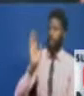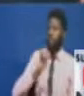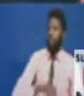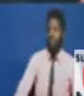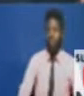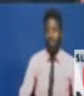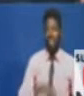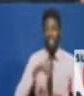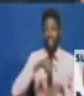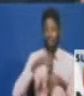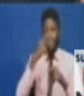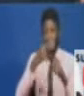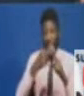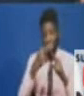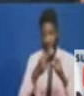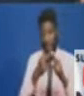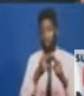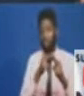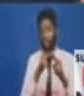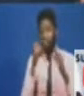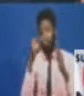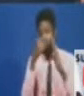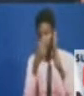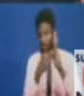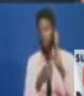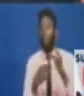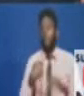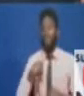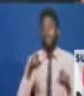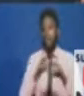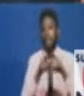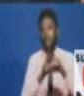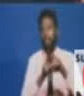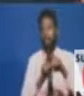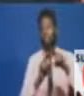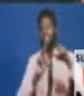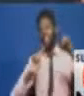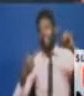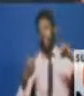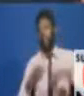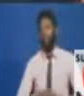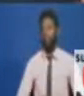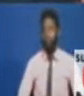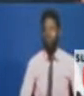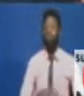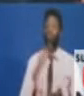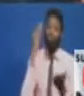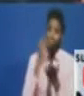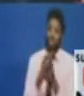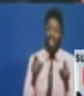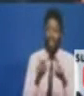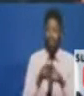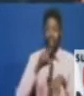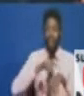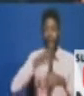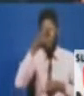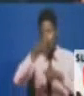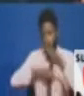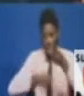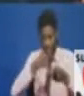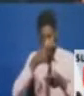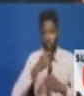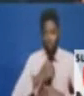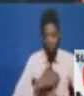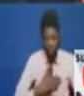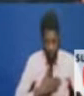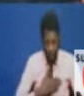list, it is also true that I ended up being a runner-up. It is also true that in that process, the Honorable Rigathi Gachagu, who is